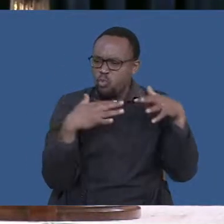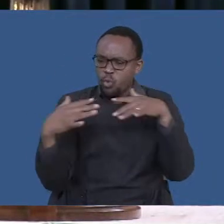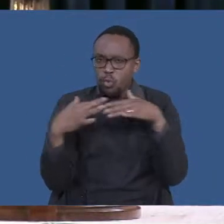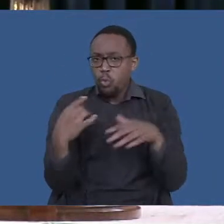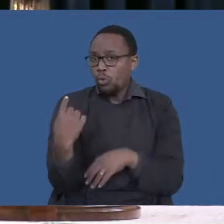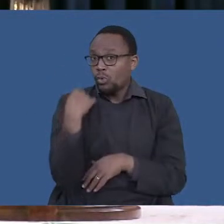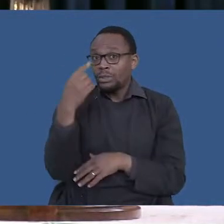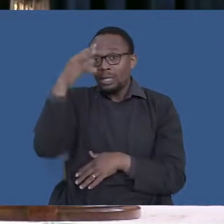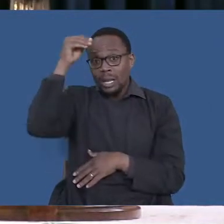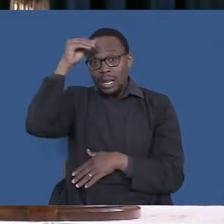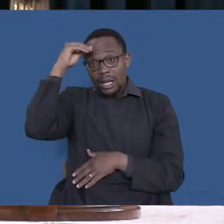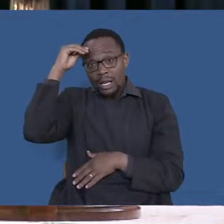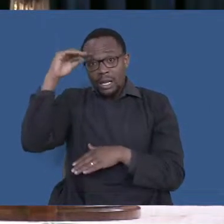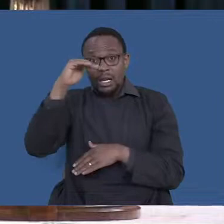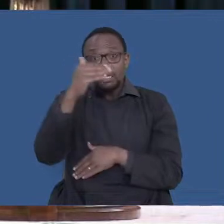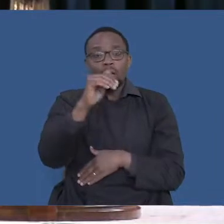conquered Jericho.